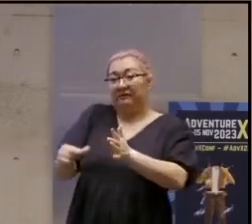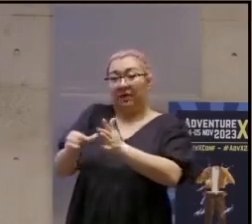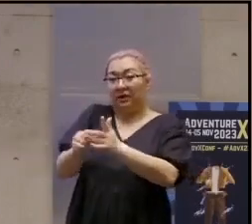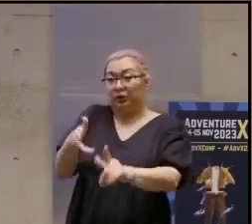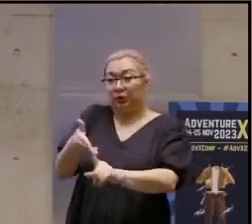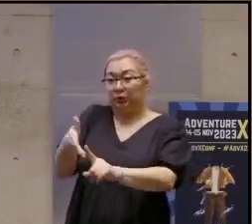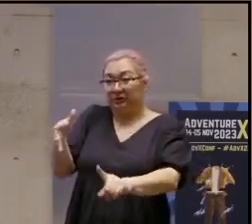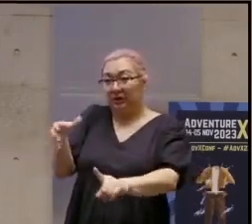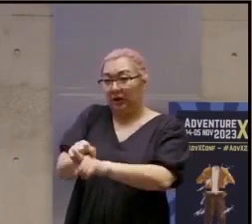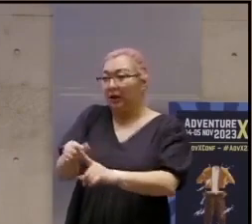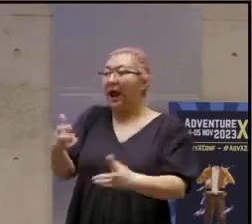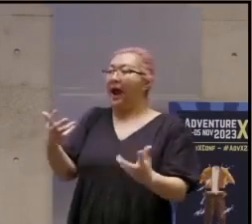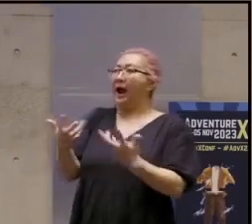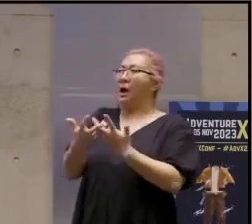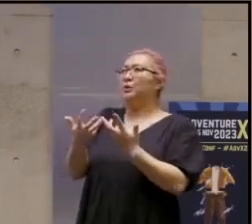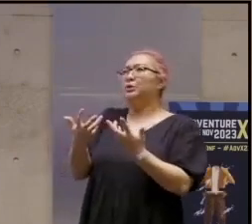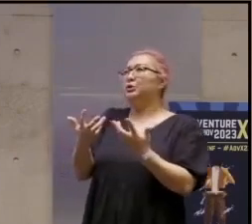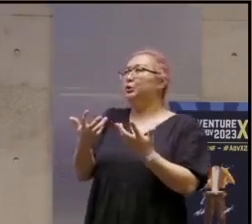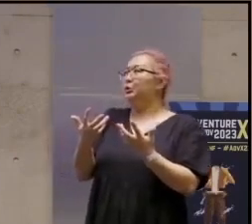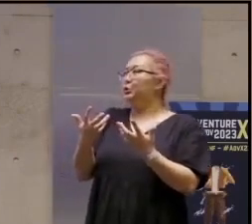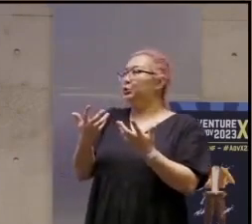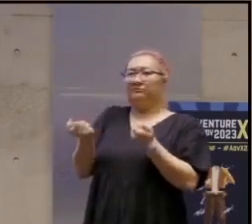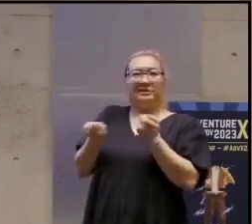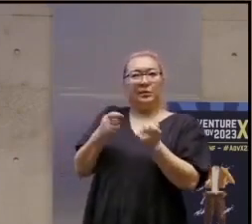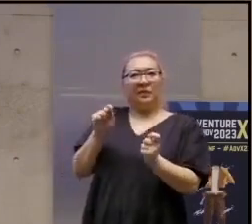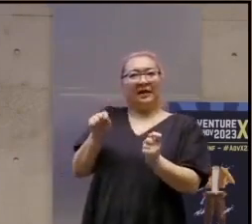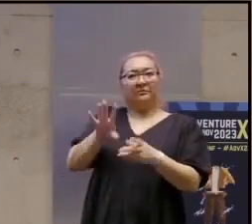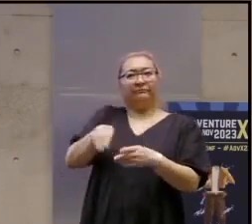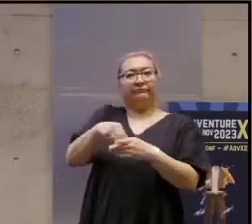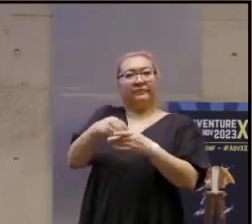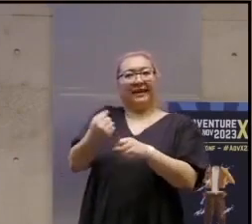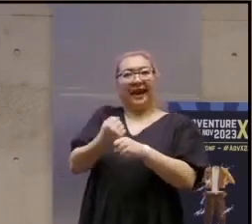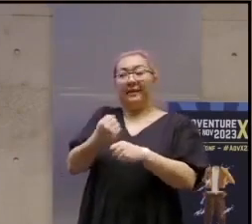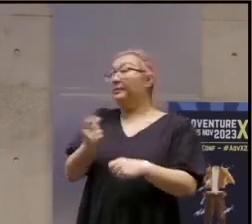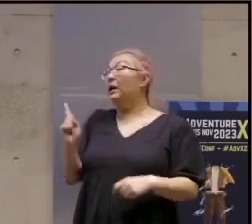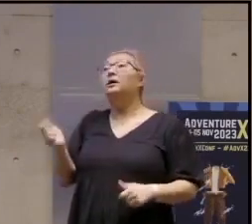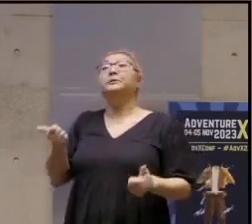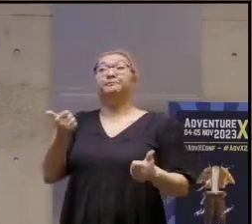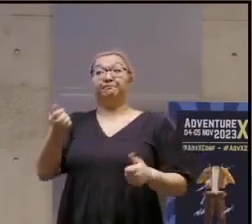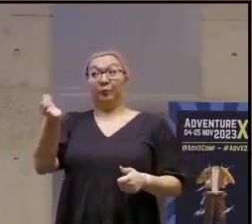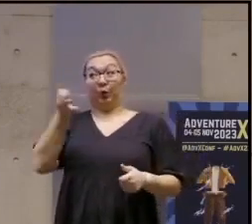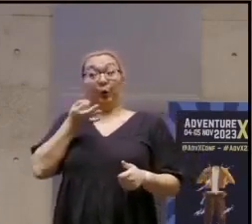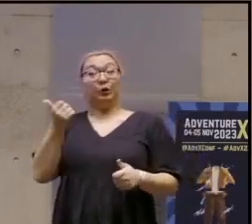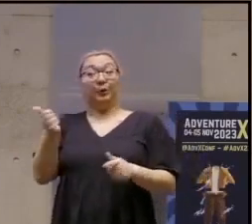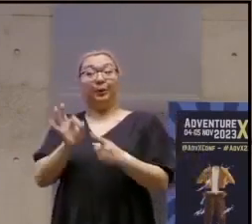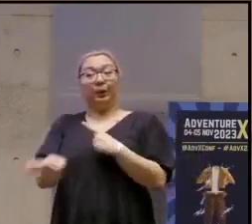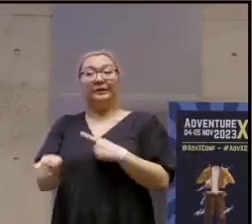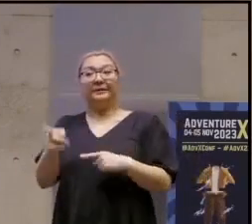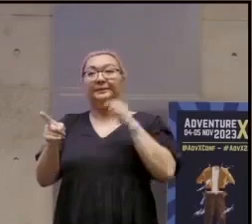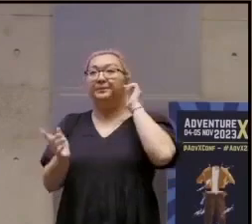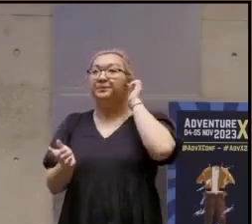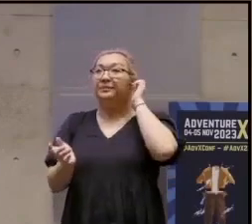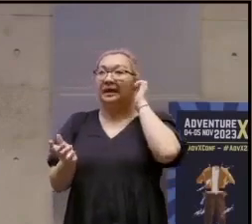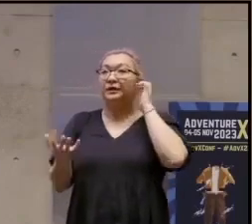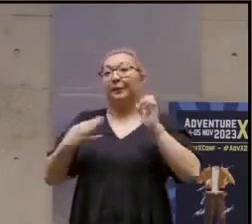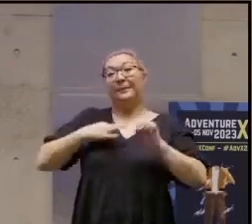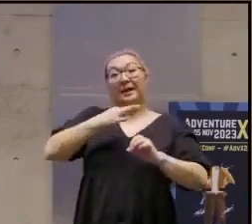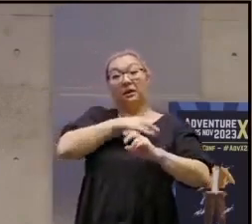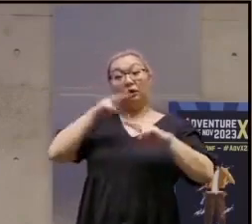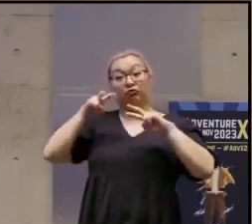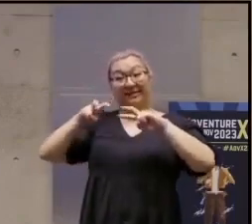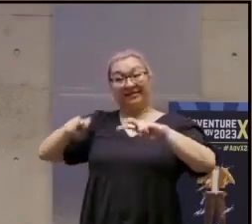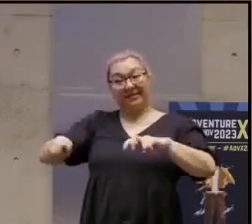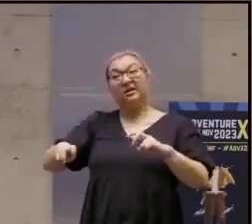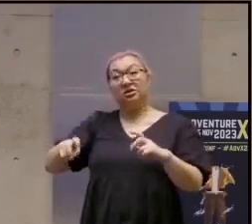may have gone out the window? Yeah, that's a very good question, very good point. So medical research can